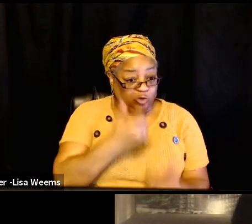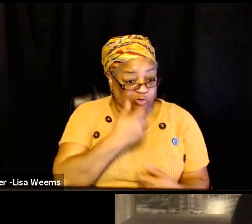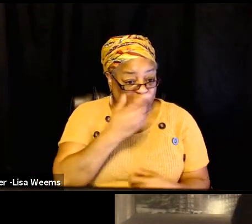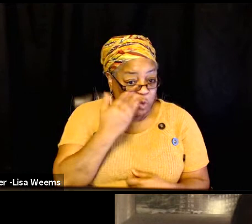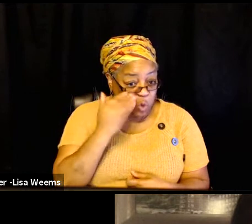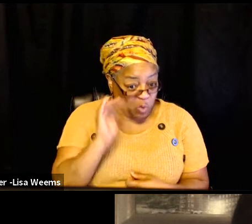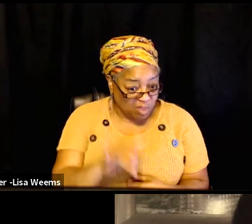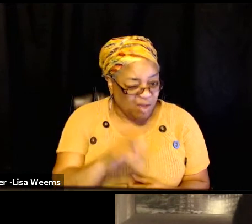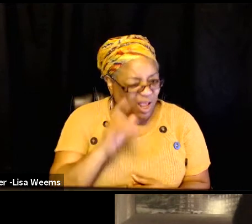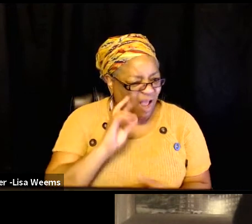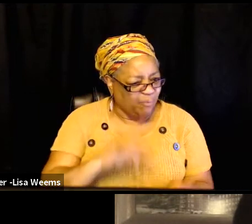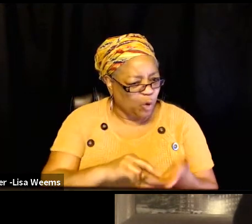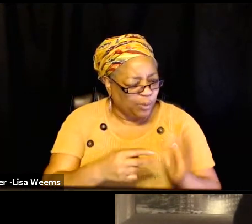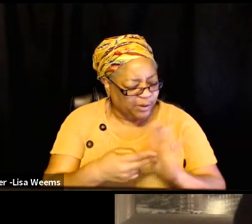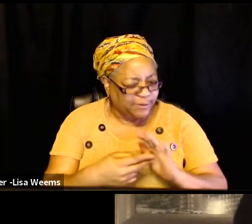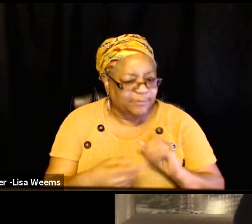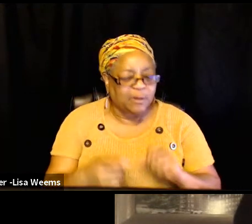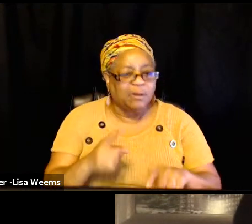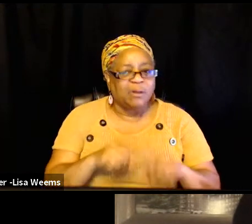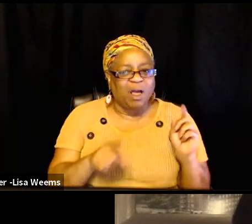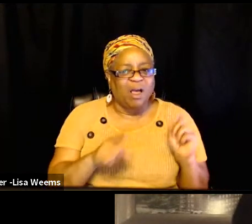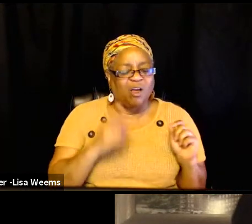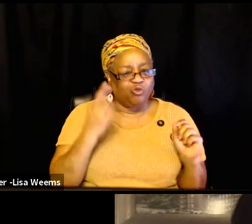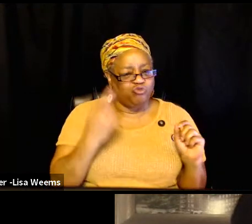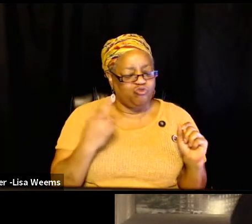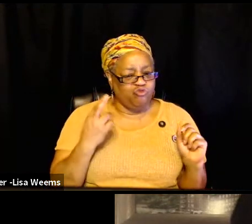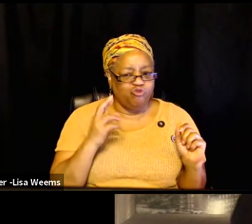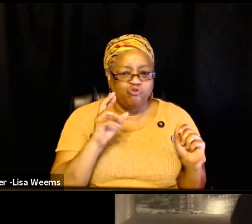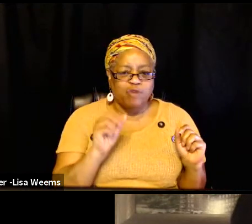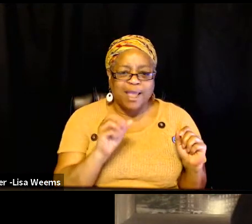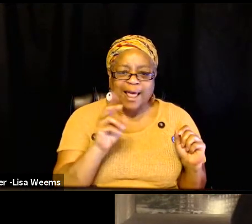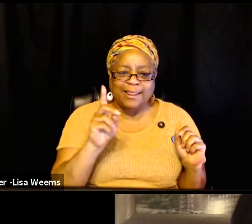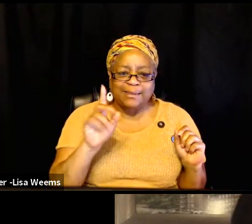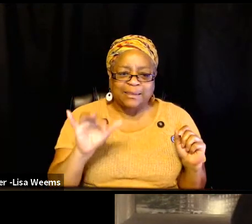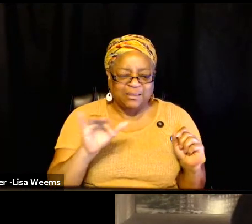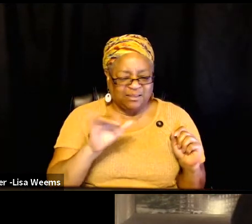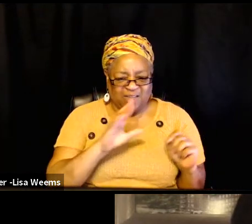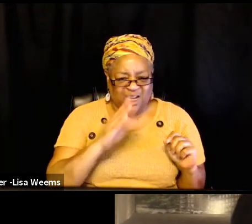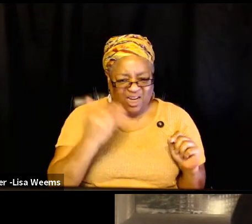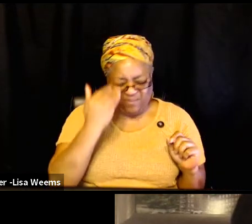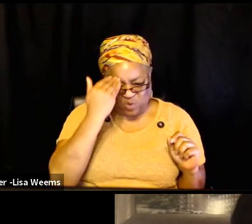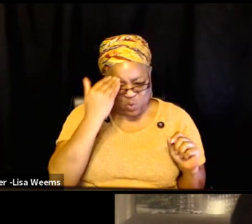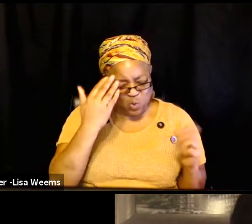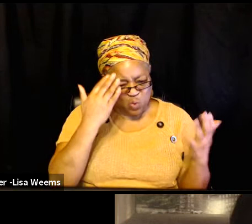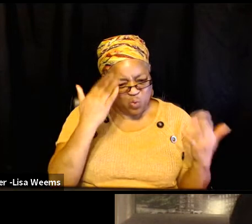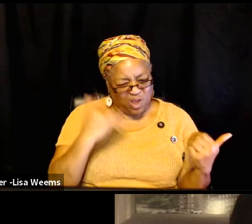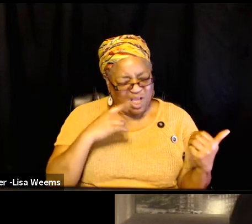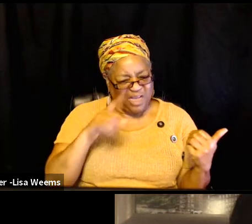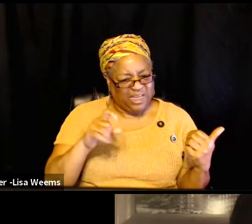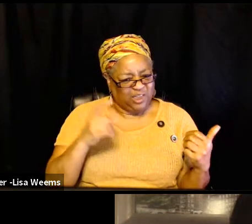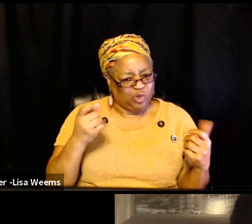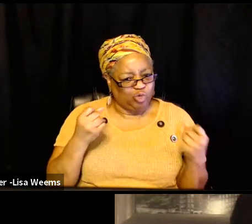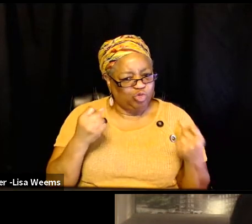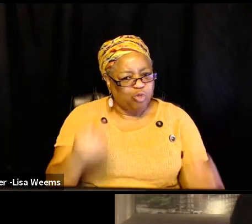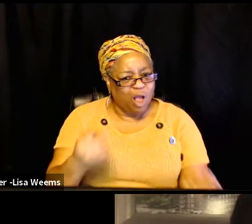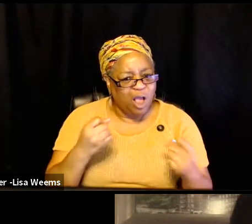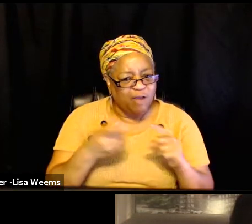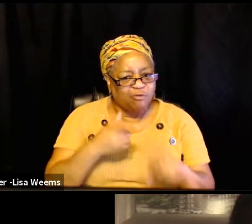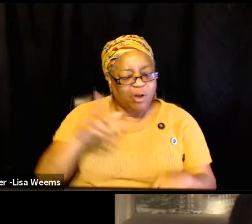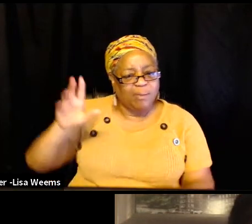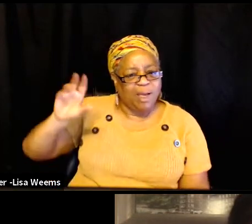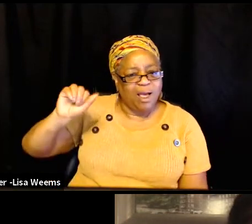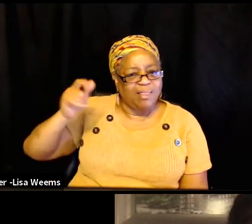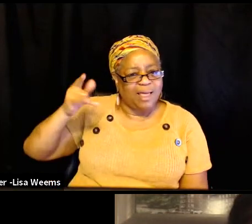But the reality is, like, the bottom, I never really knew why I felt I needed to drive from Alaska to